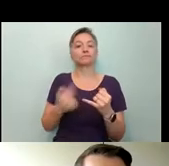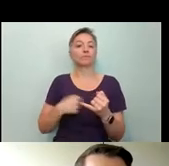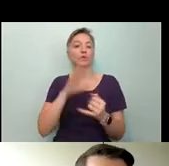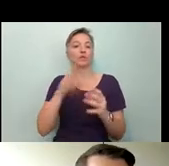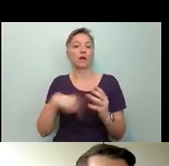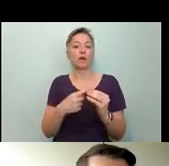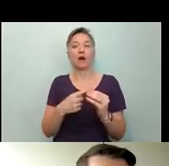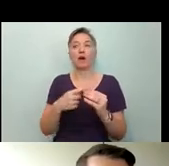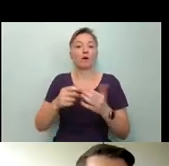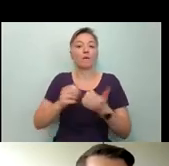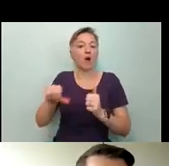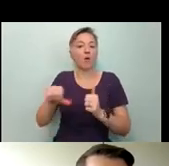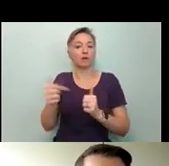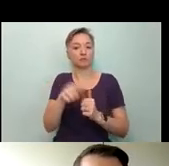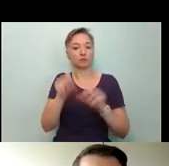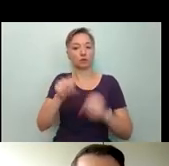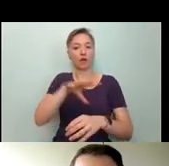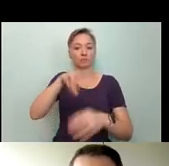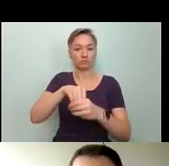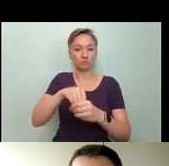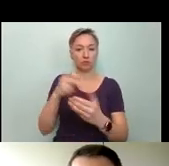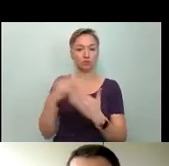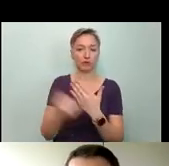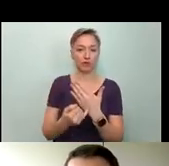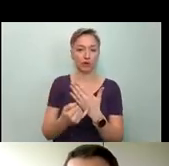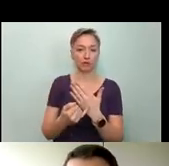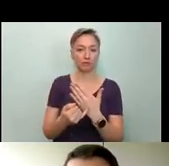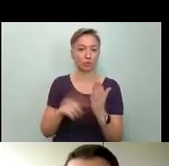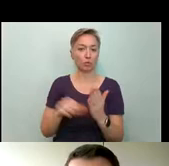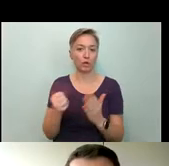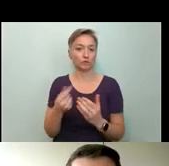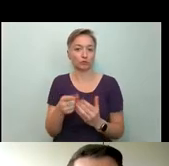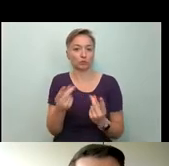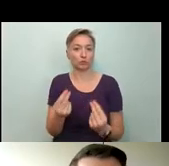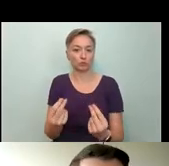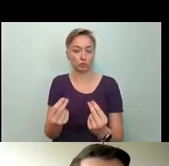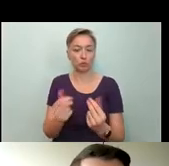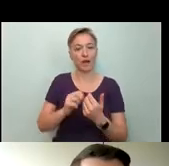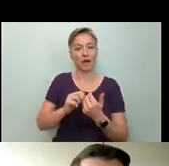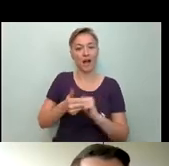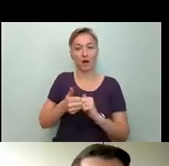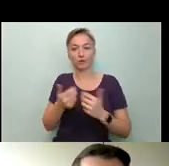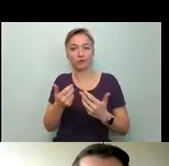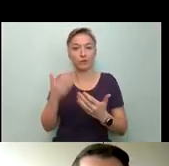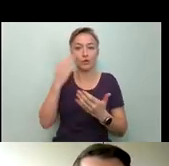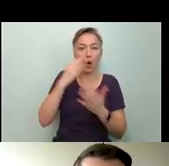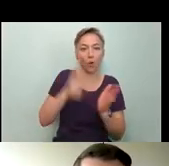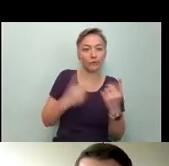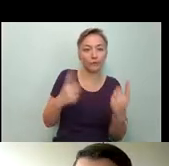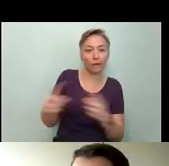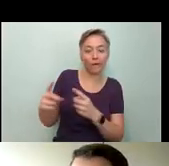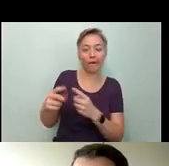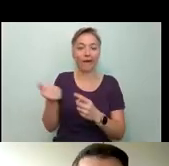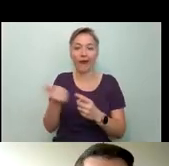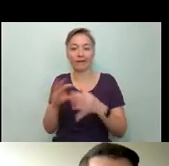some of the other ways that you can engage with the project and stay current and up to speed on the many things going on CPM